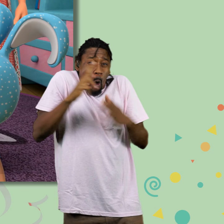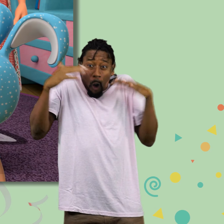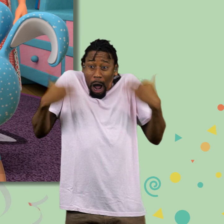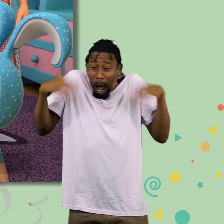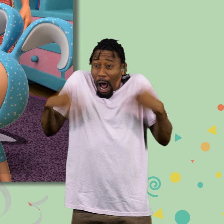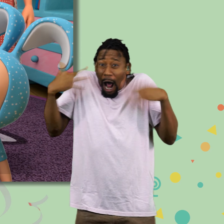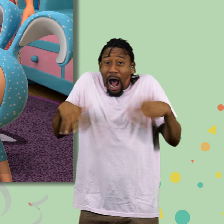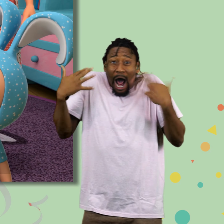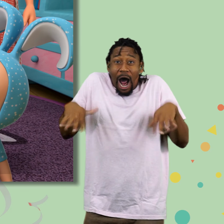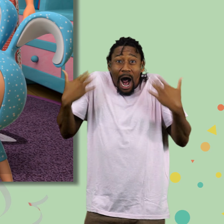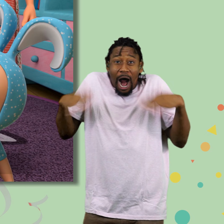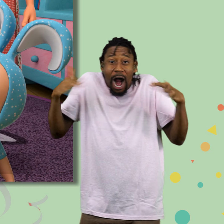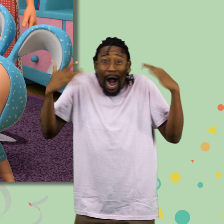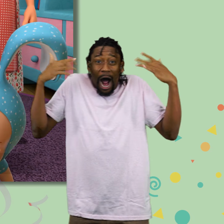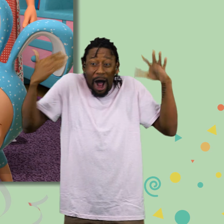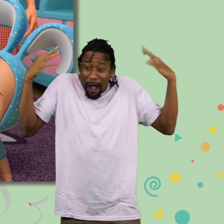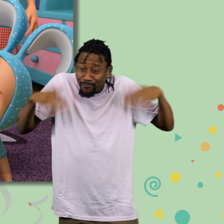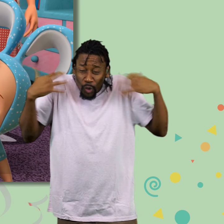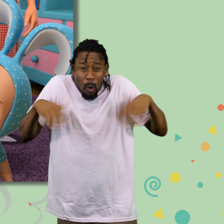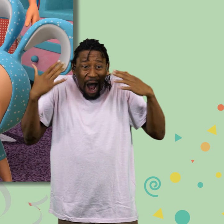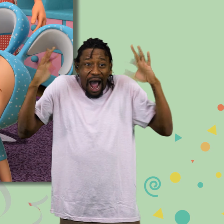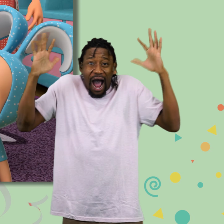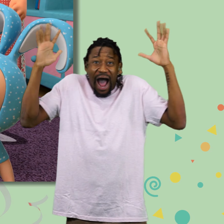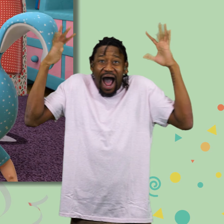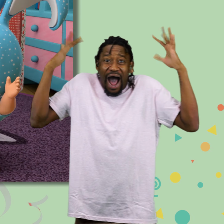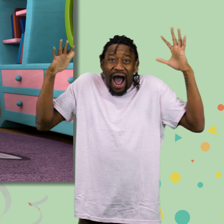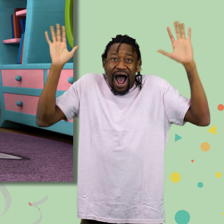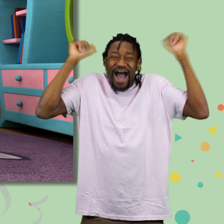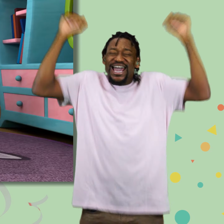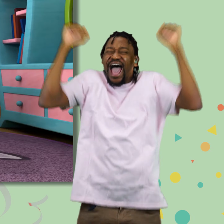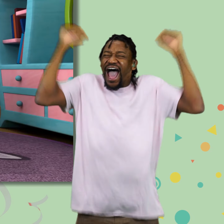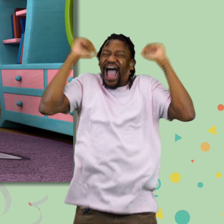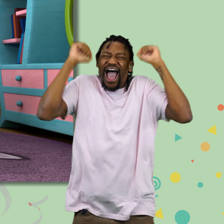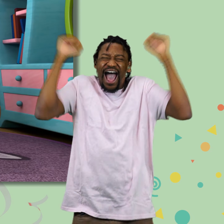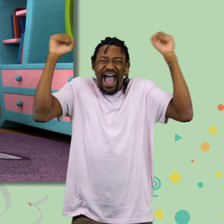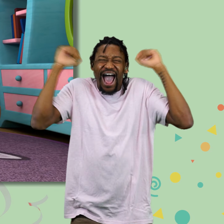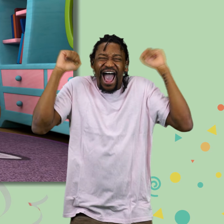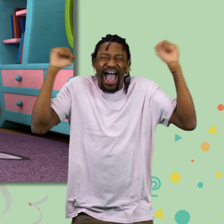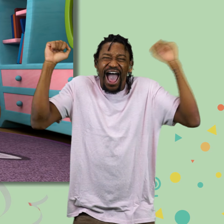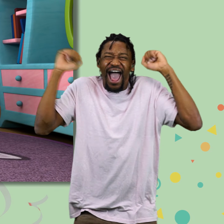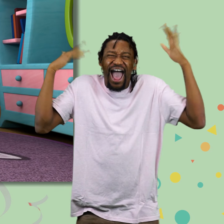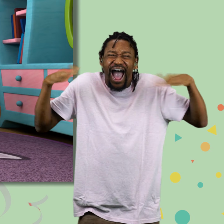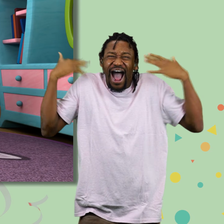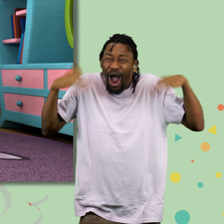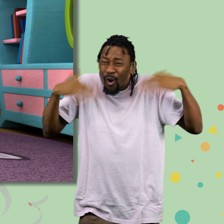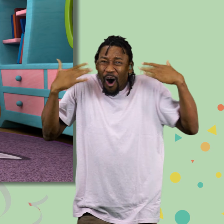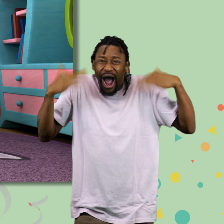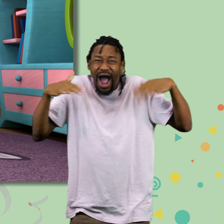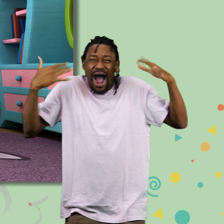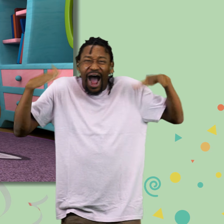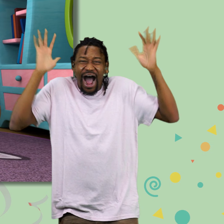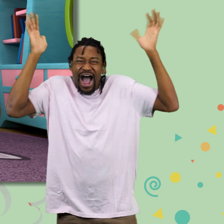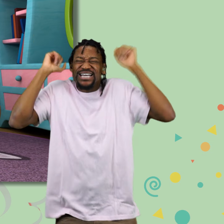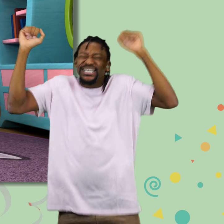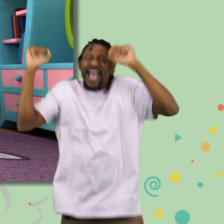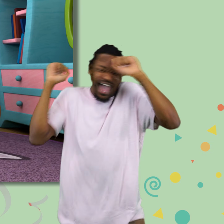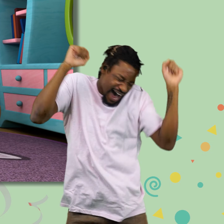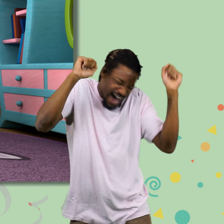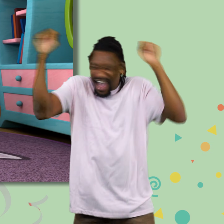Wow, so finally we are done Yay! Yay! Bye.